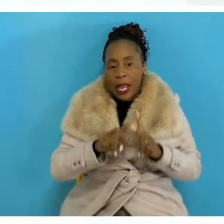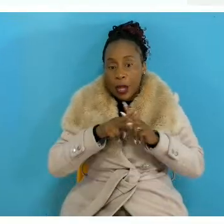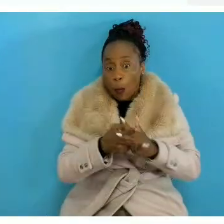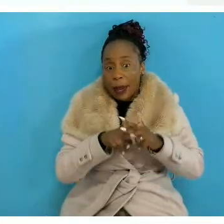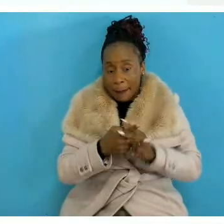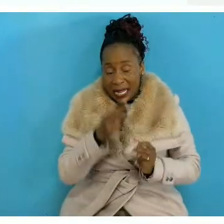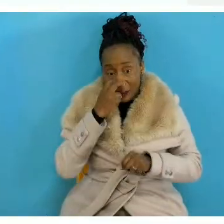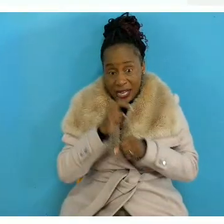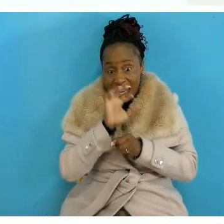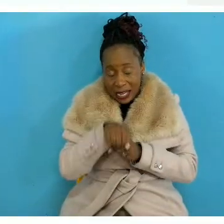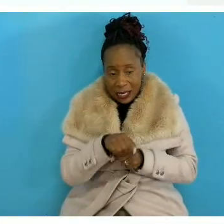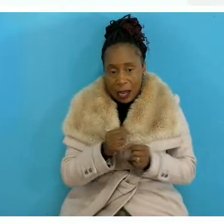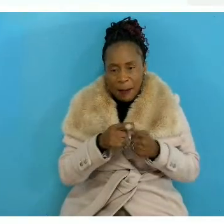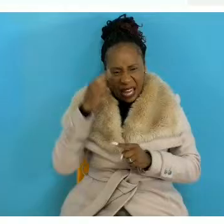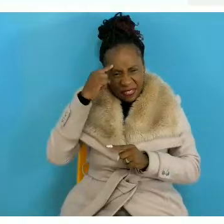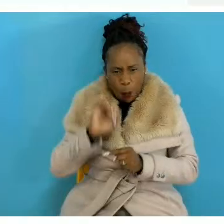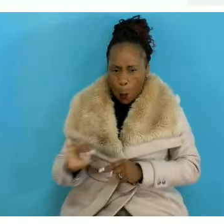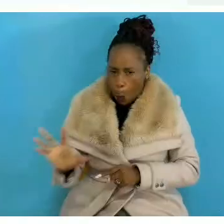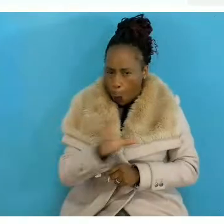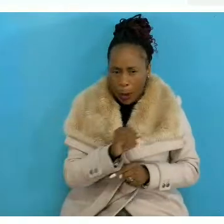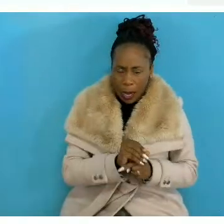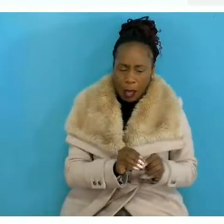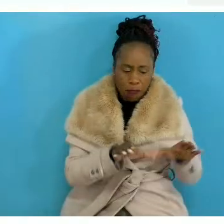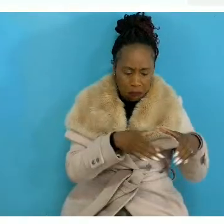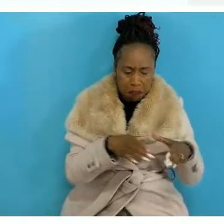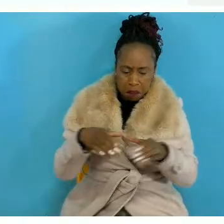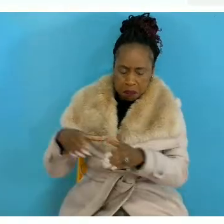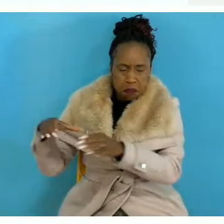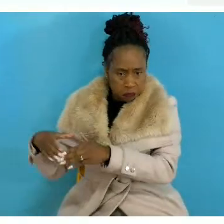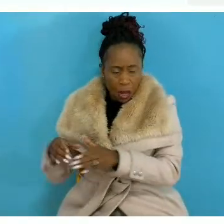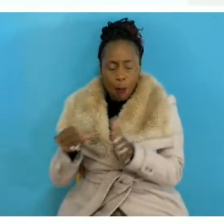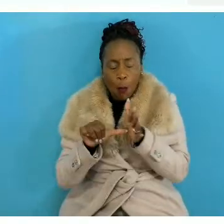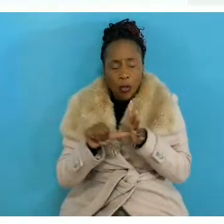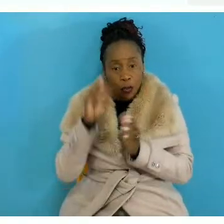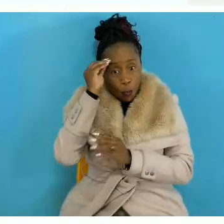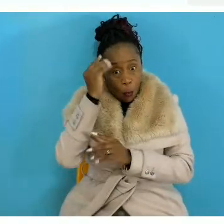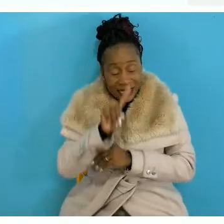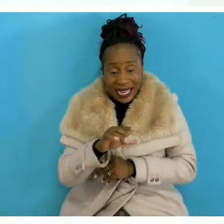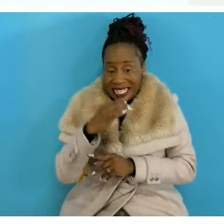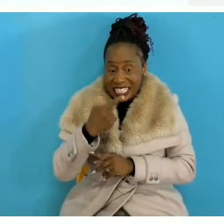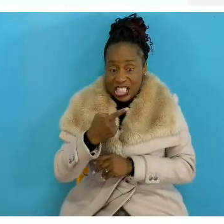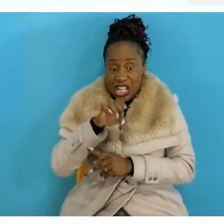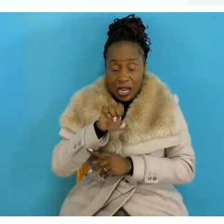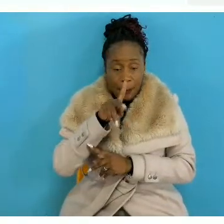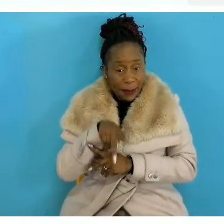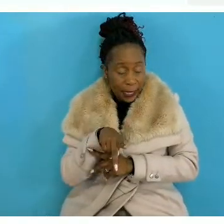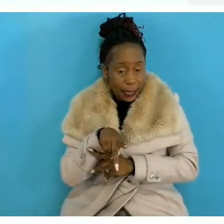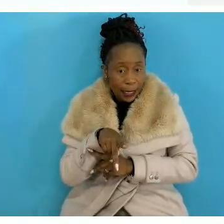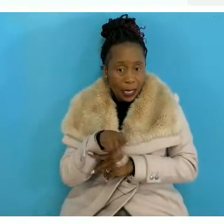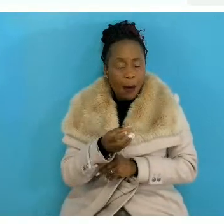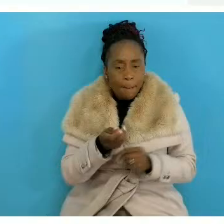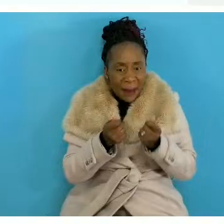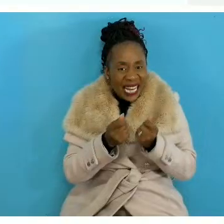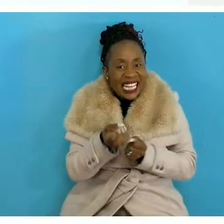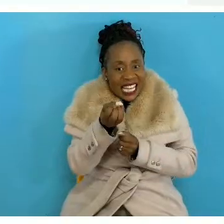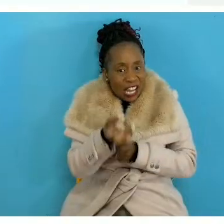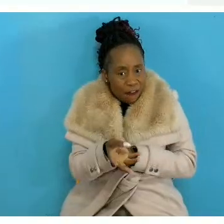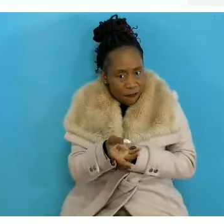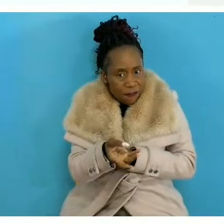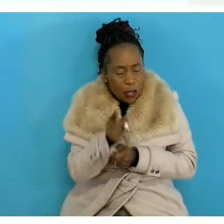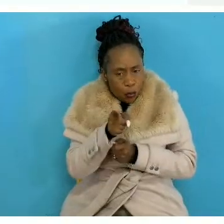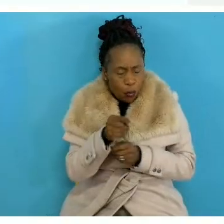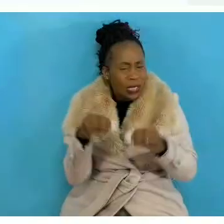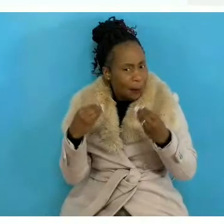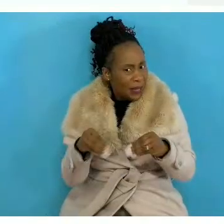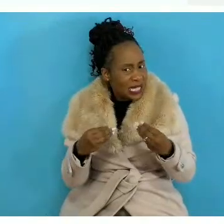need. But I think for all these packages, it is important to note that GEP will not provide you money to you as a